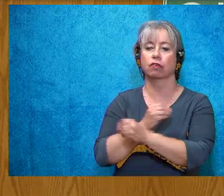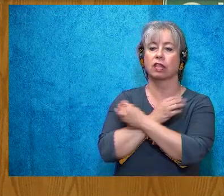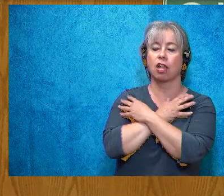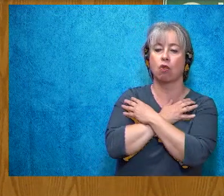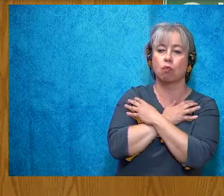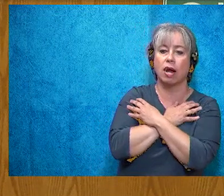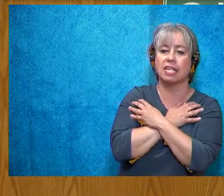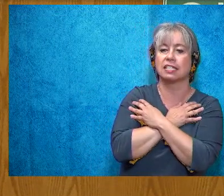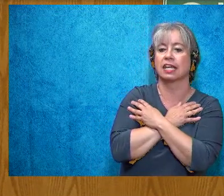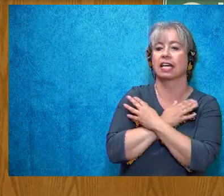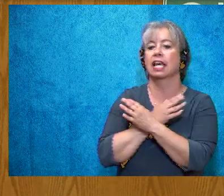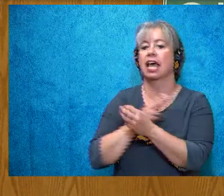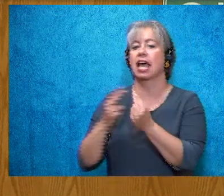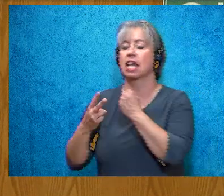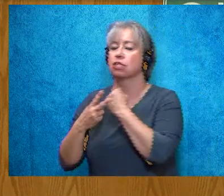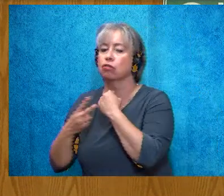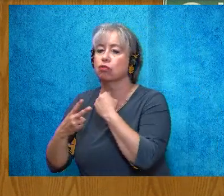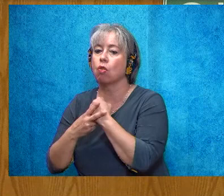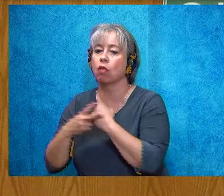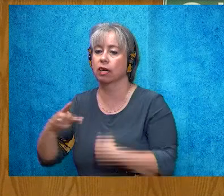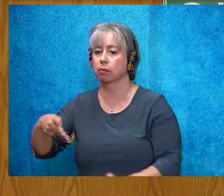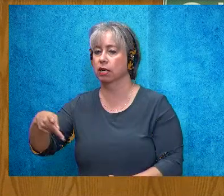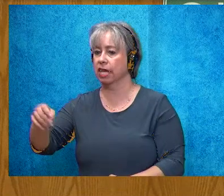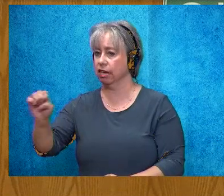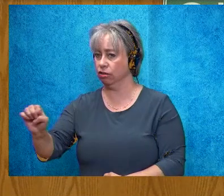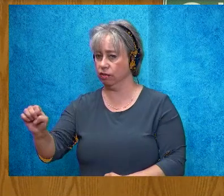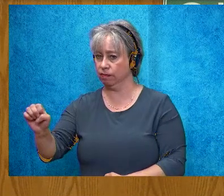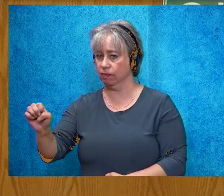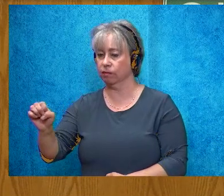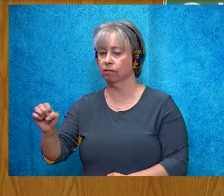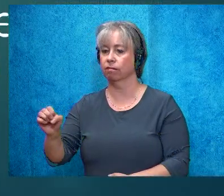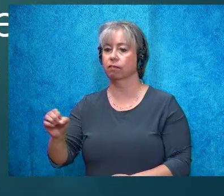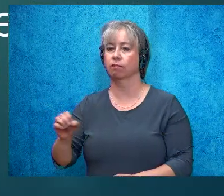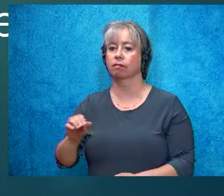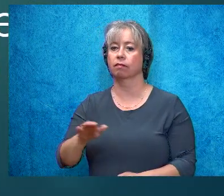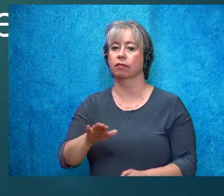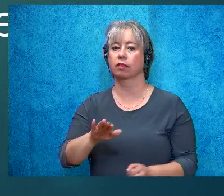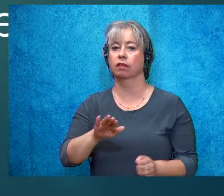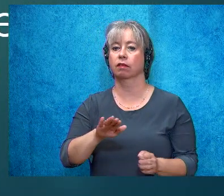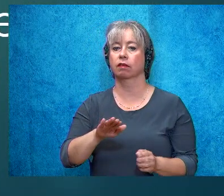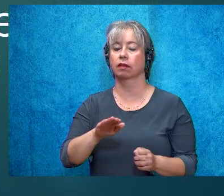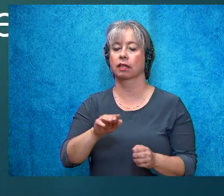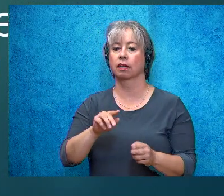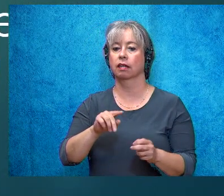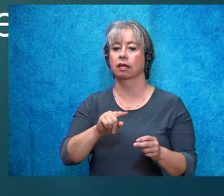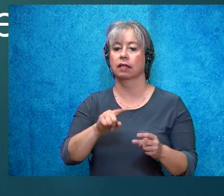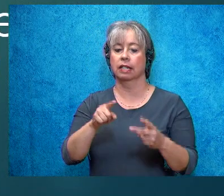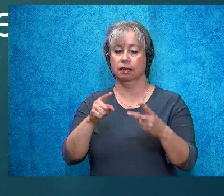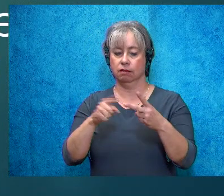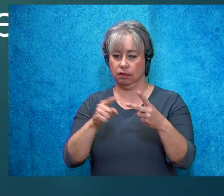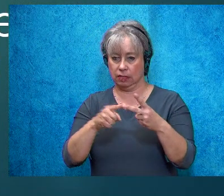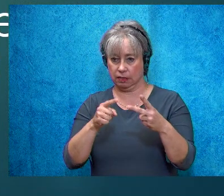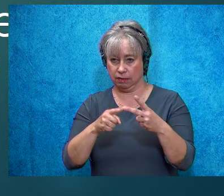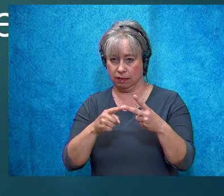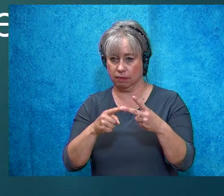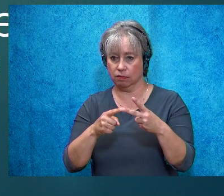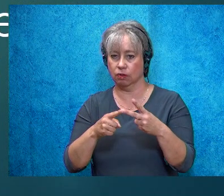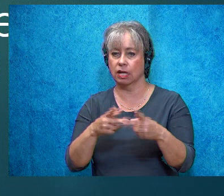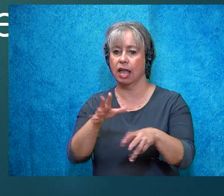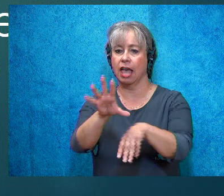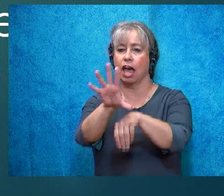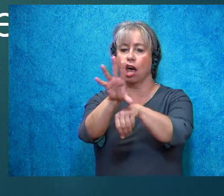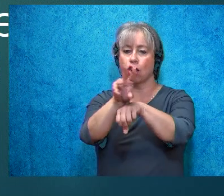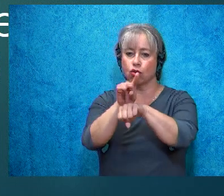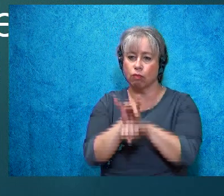that potential energy. Another type of potential energy where I'm storing that potential energy is gravitational